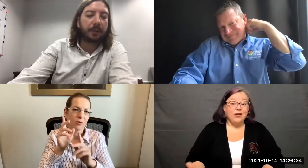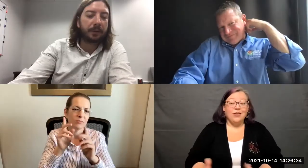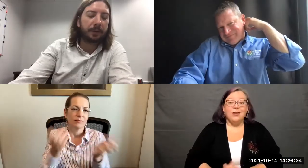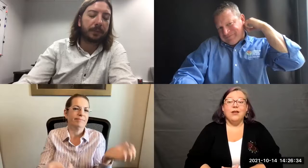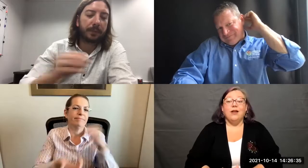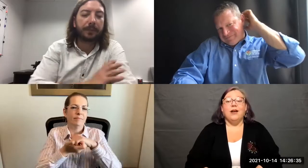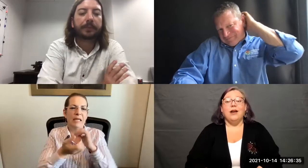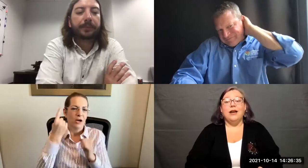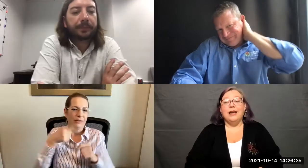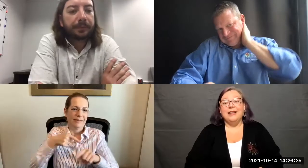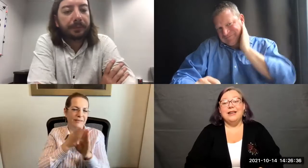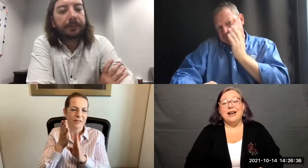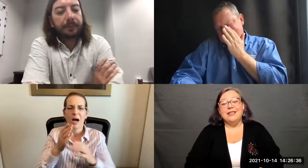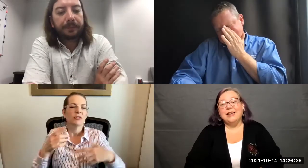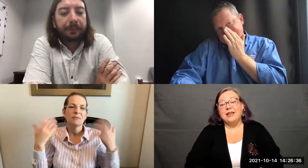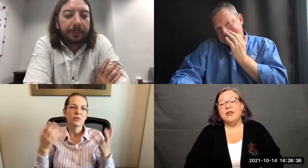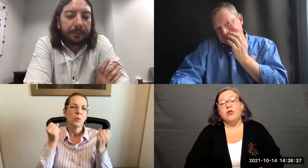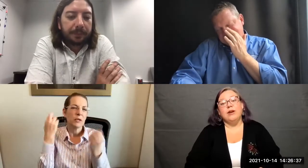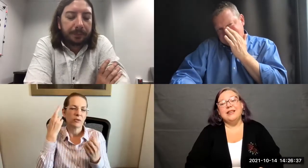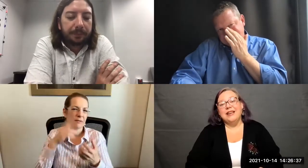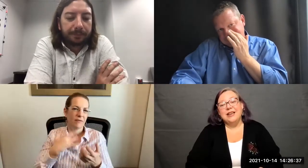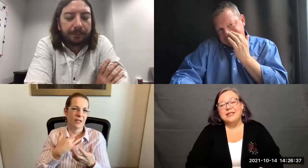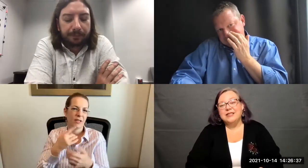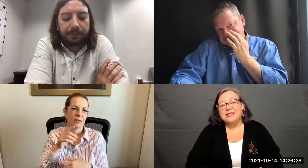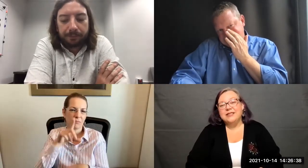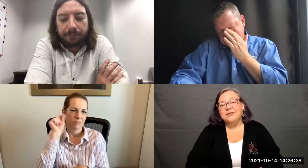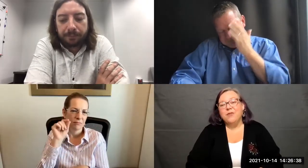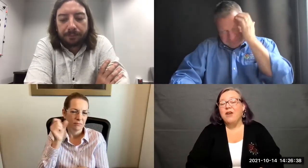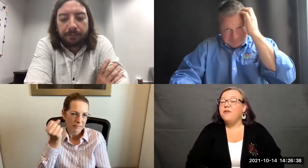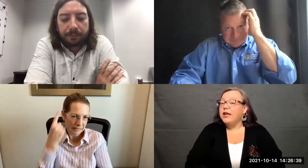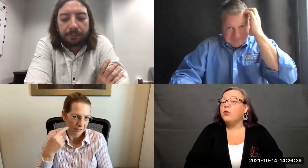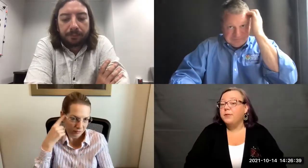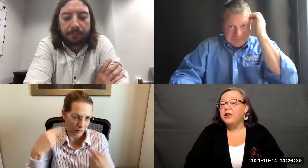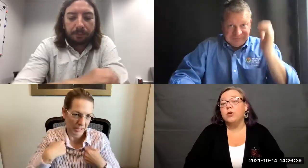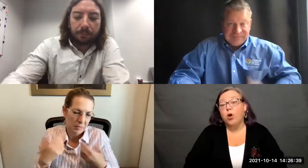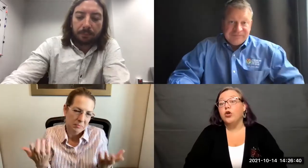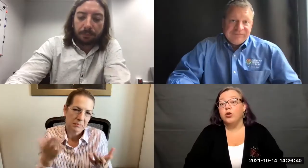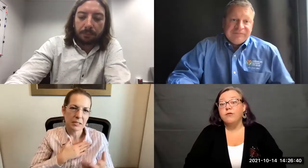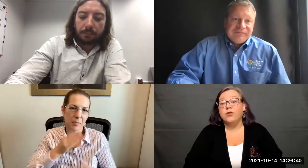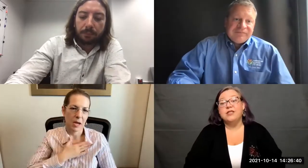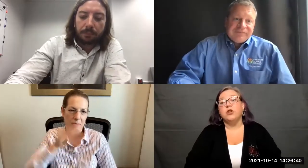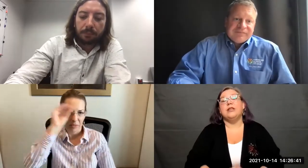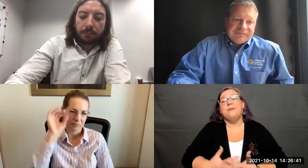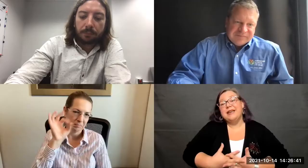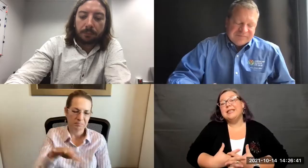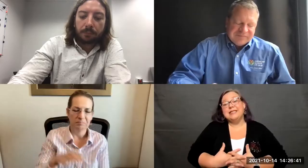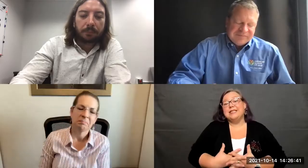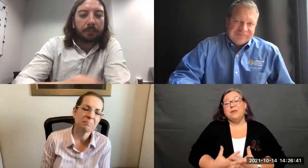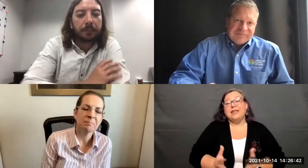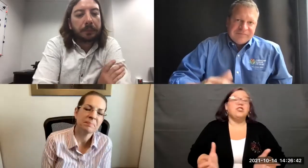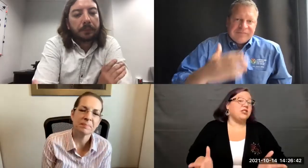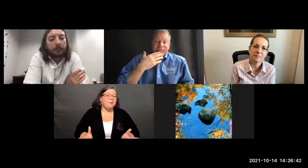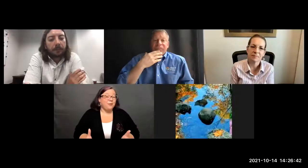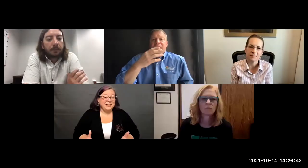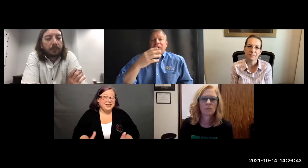go. And I think, I feel like it would be a good partner for this field. It makes sense to